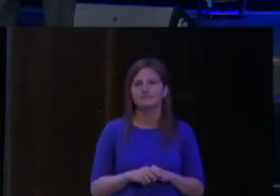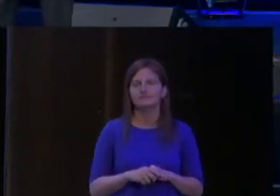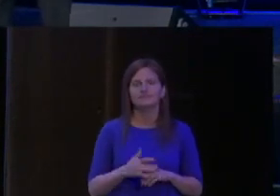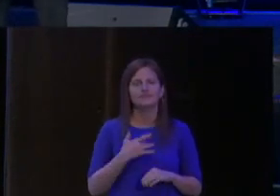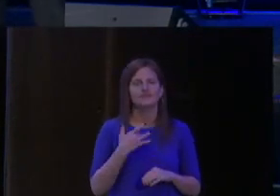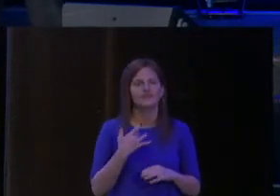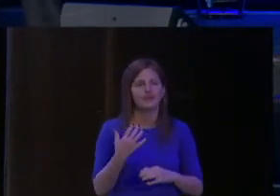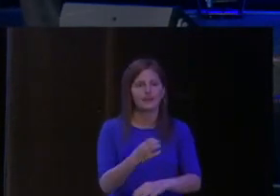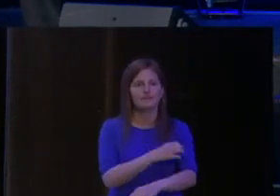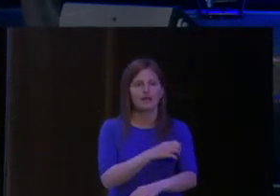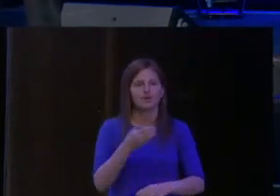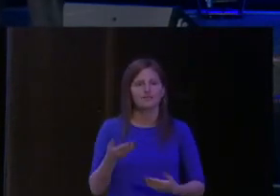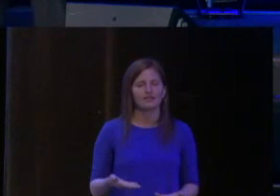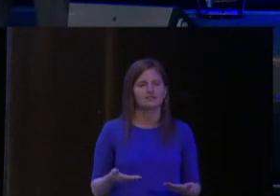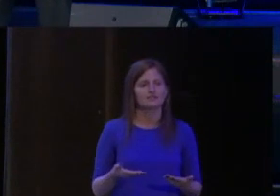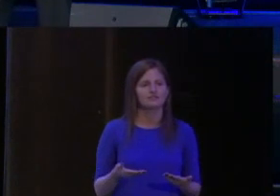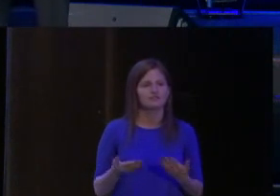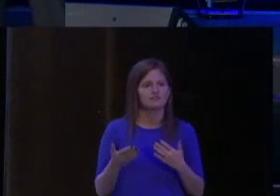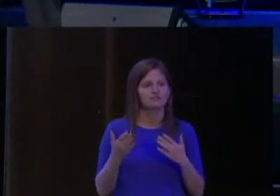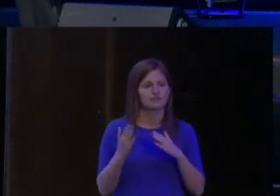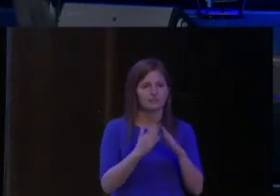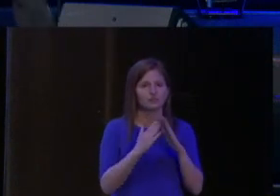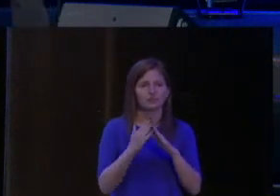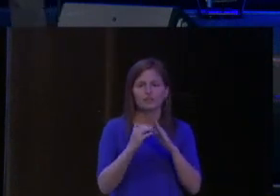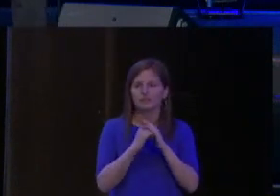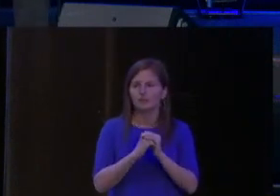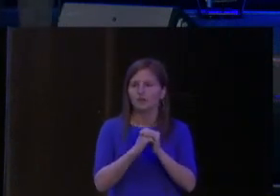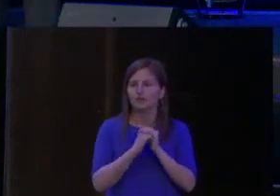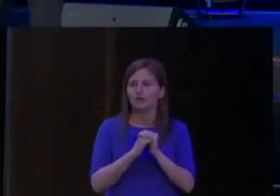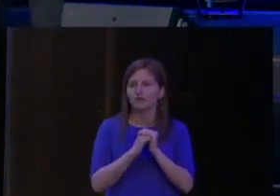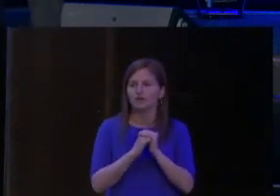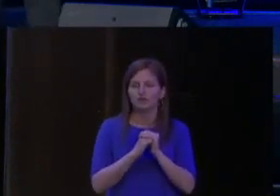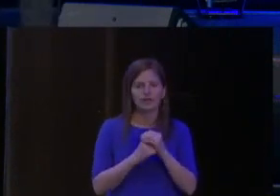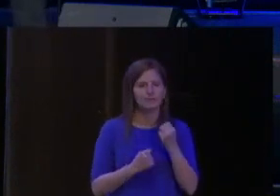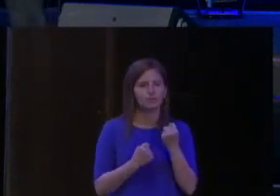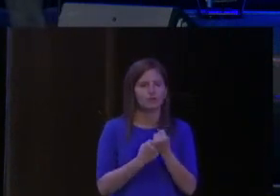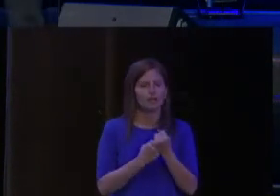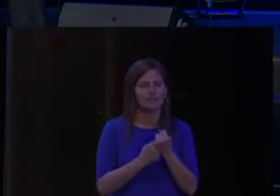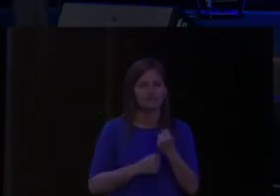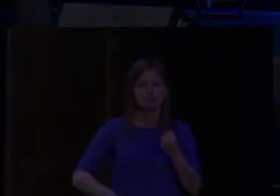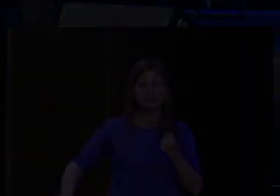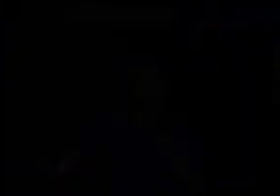Feel the power of this community prayer that's embracing the entire globe now.